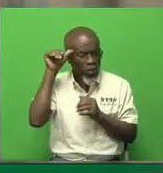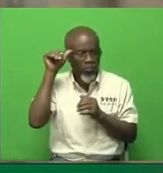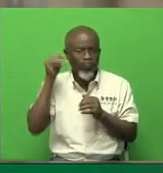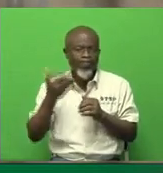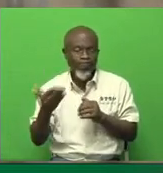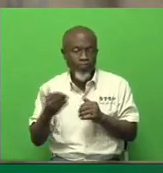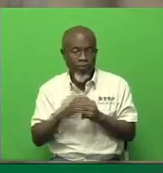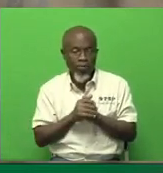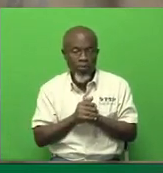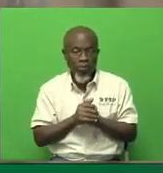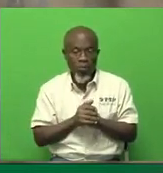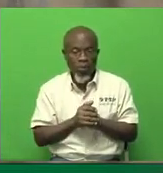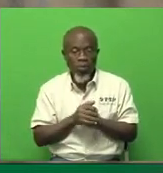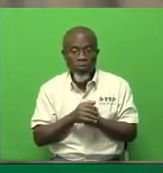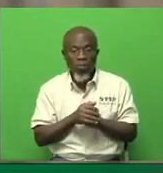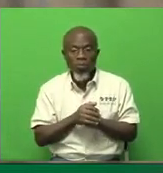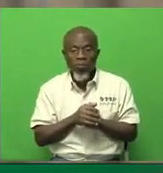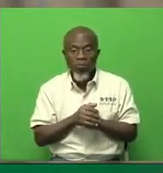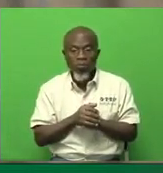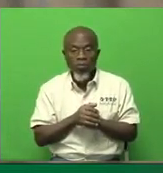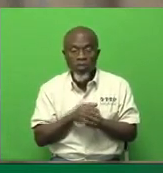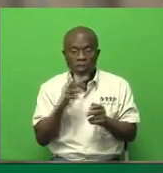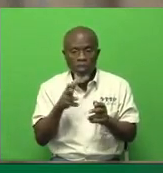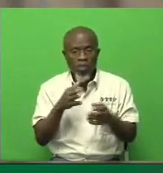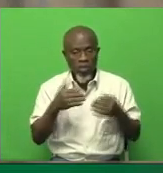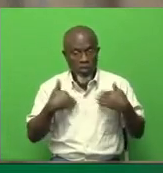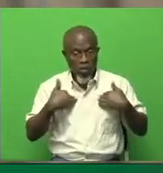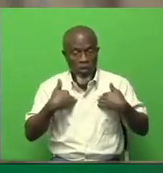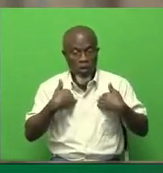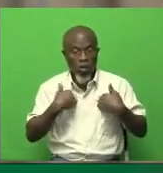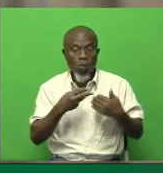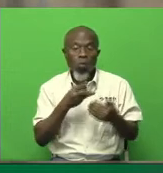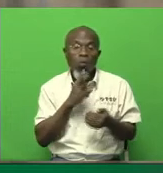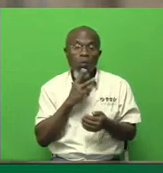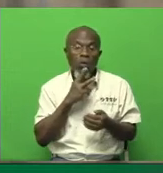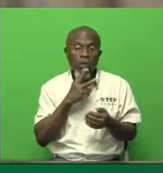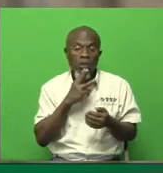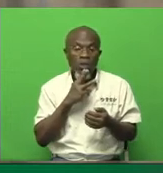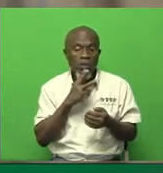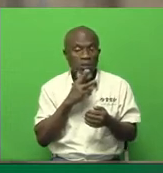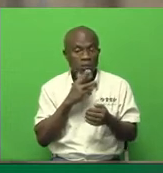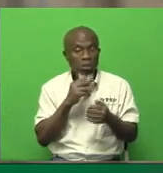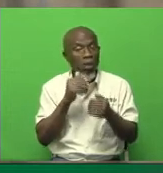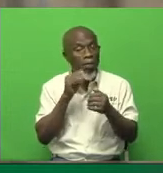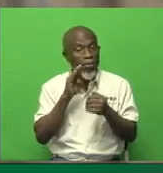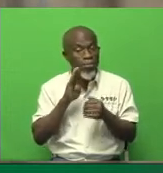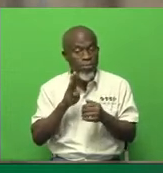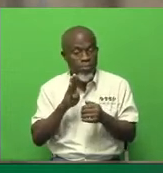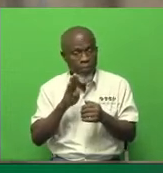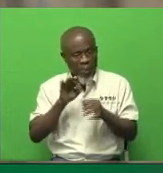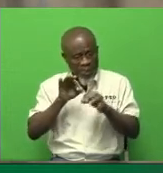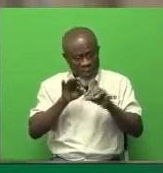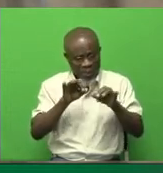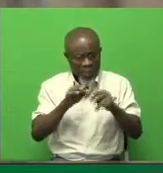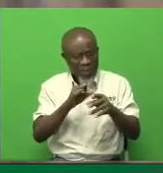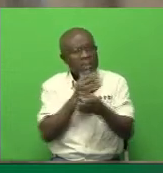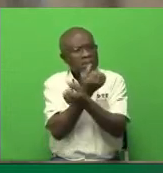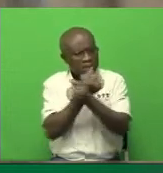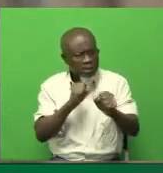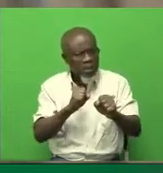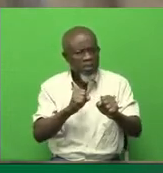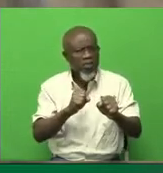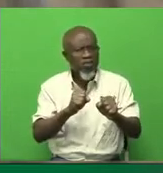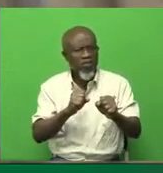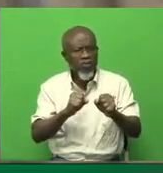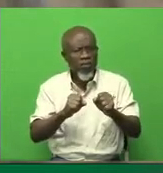that while the portable water remains bacteriologically safe compliance with the physiochemical